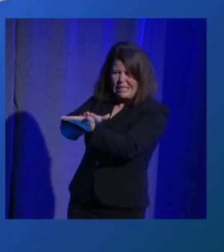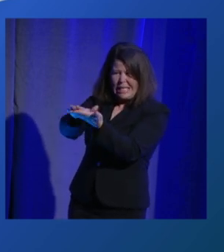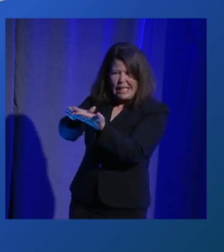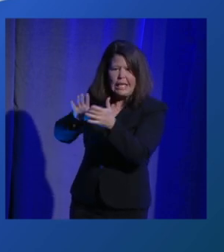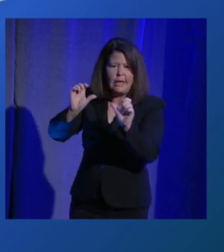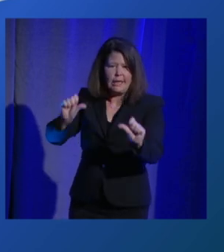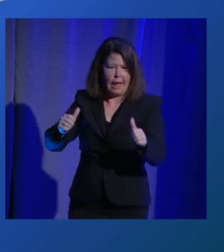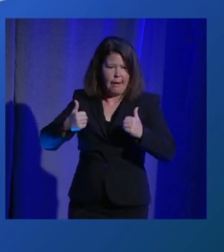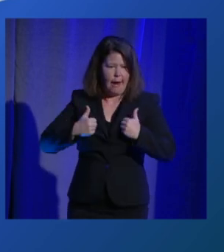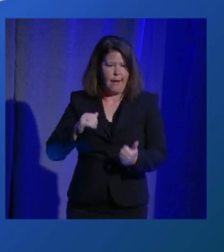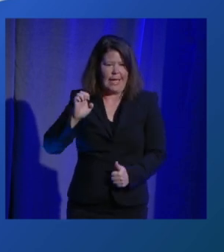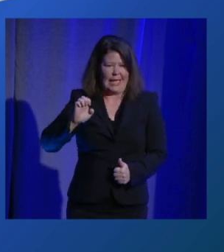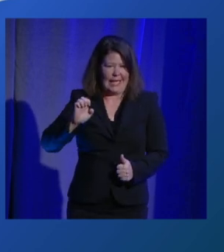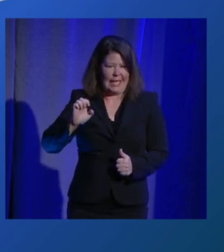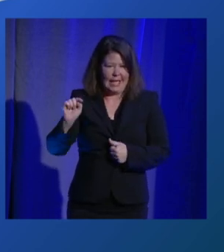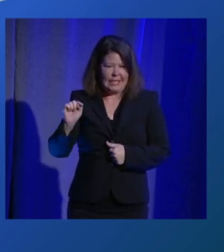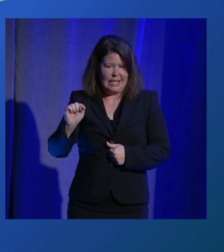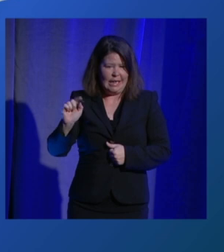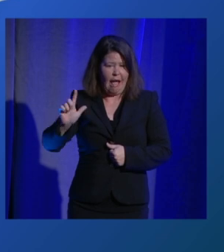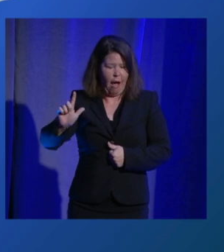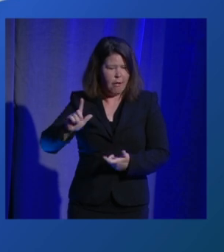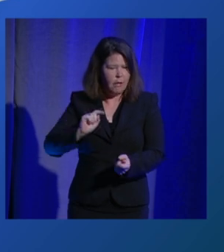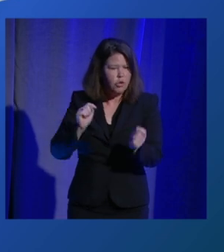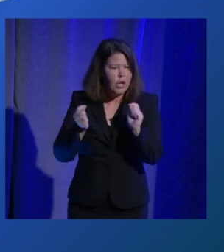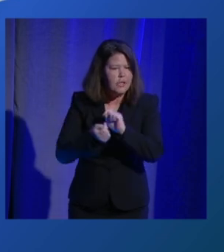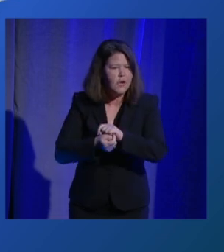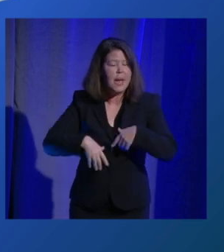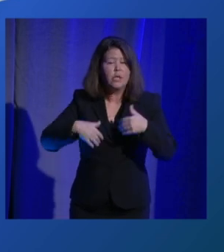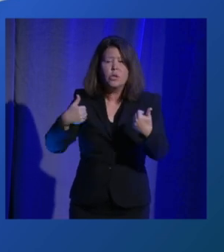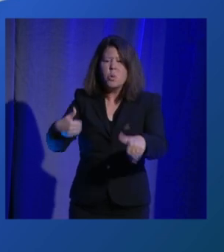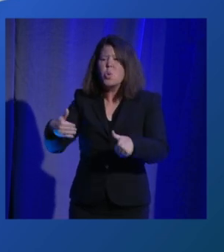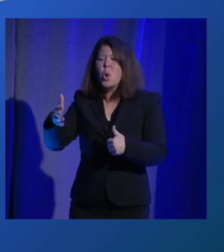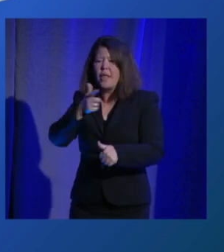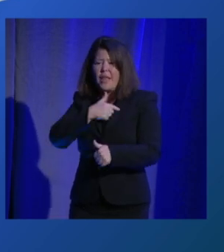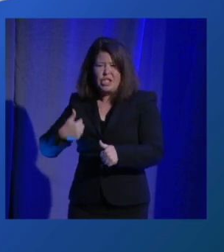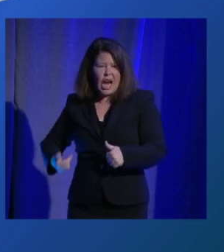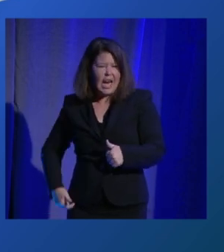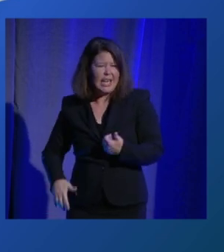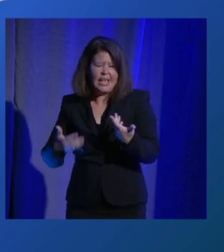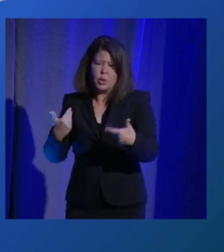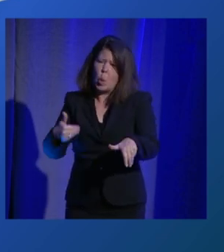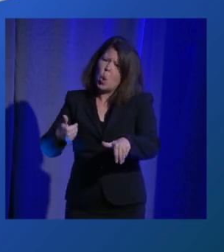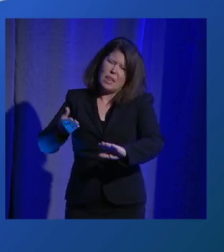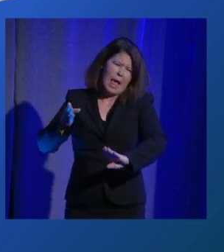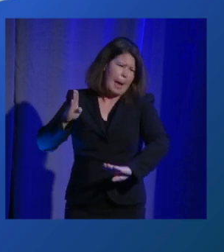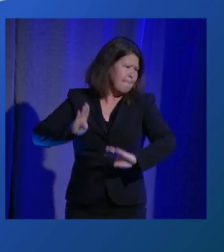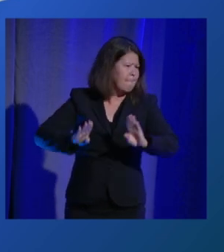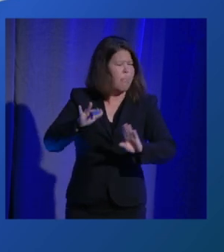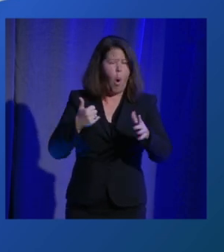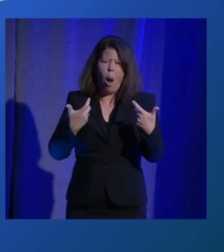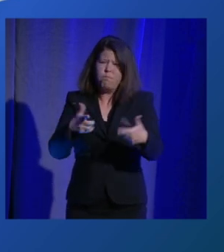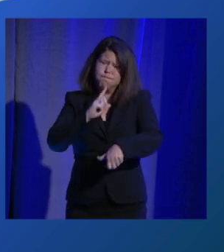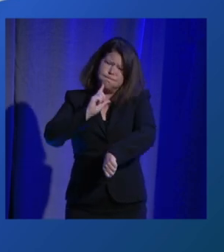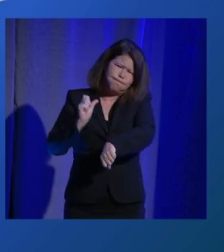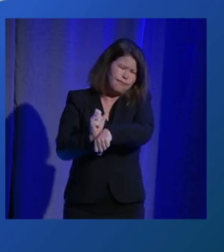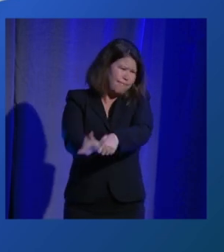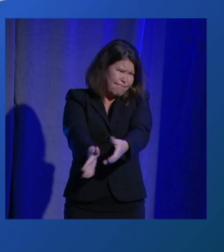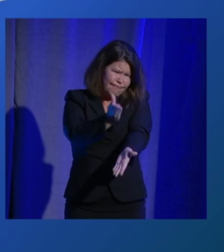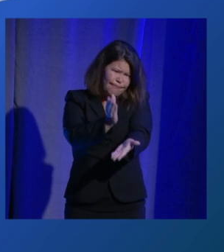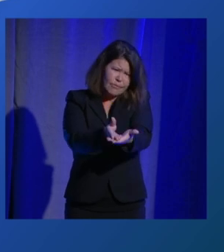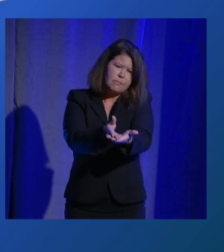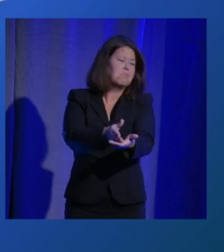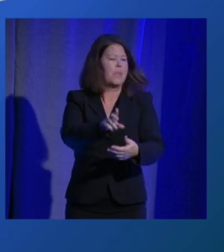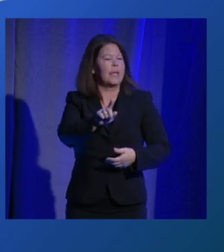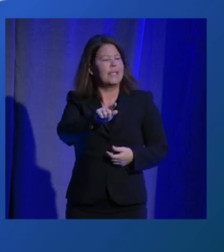Transformations right it's all about the data the Chinese bet on data if you look at all the things that the